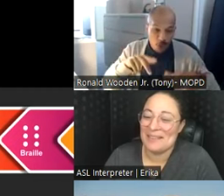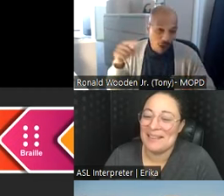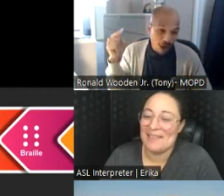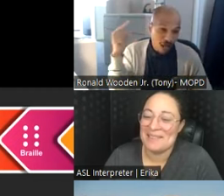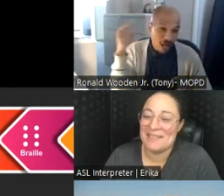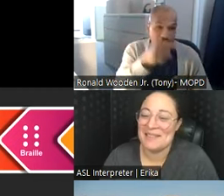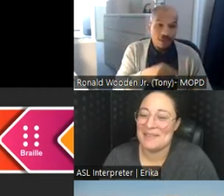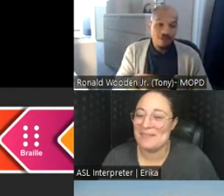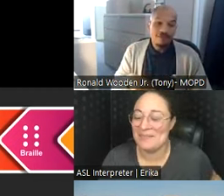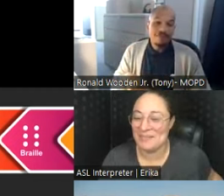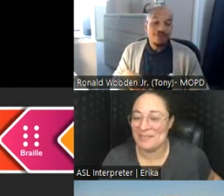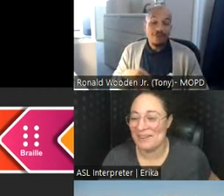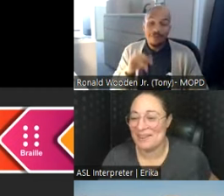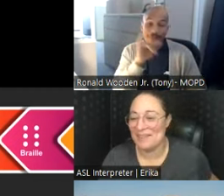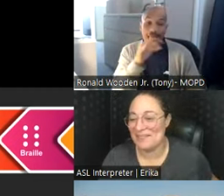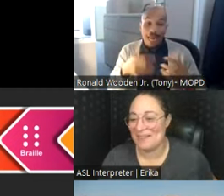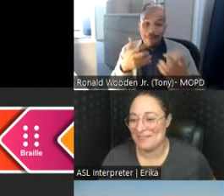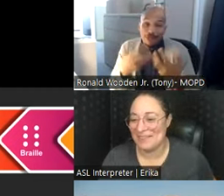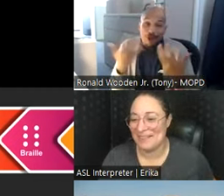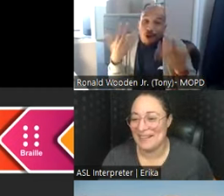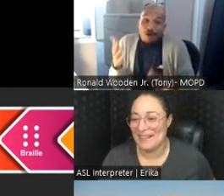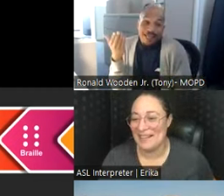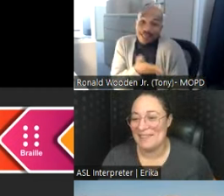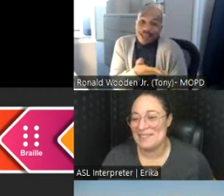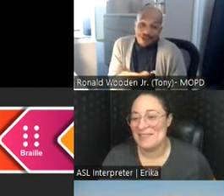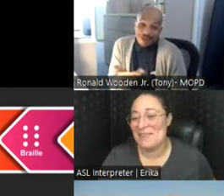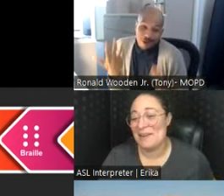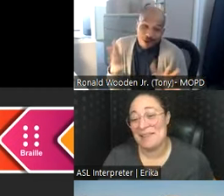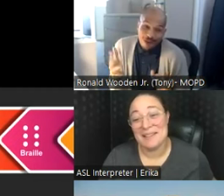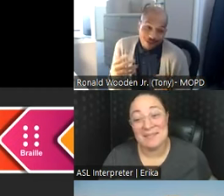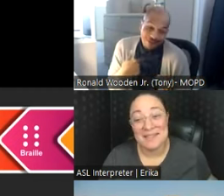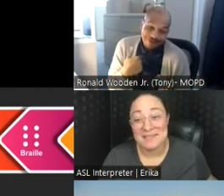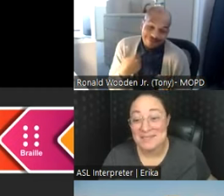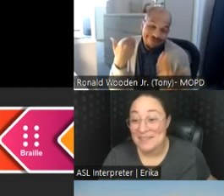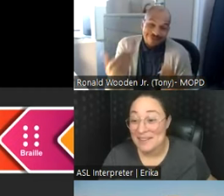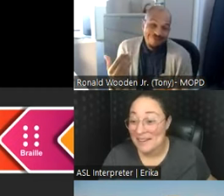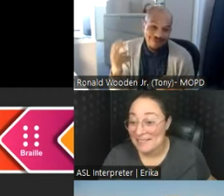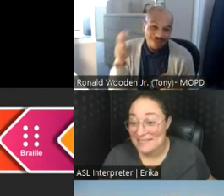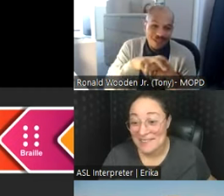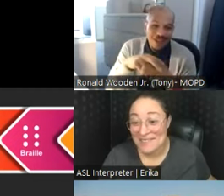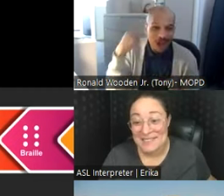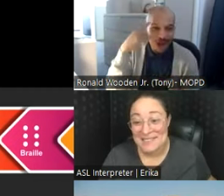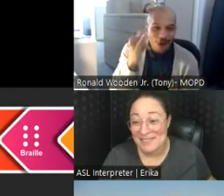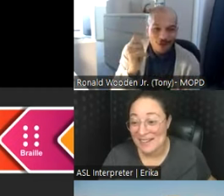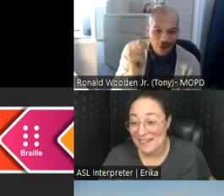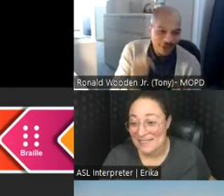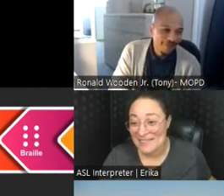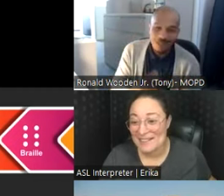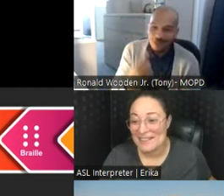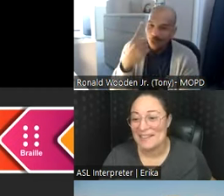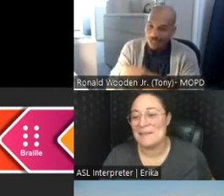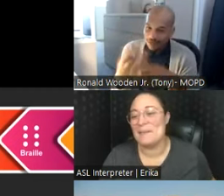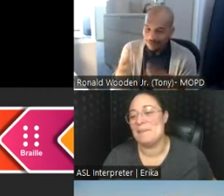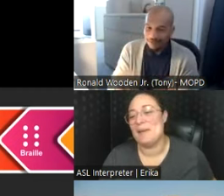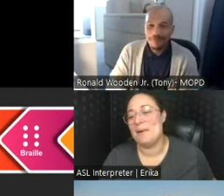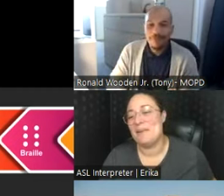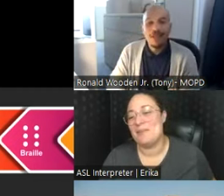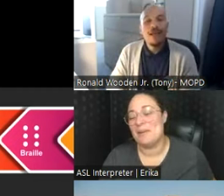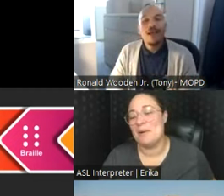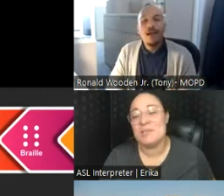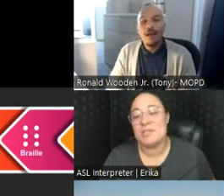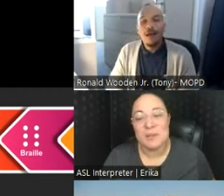quickly and I wasn't in the mood for walking through the airport. So, I mean, the accommodation was already there, so I just went ahead and took it and